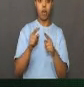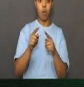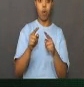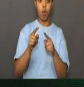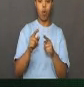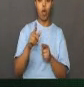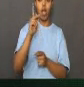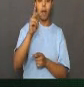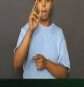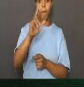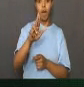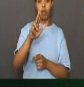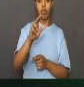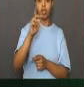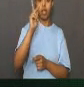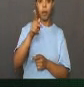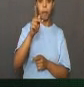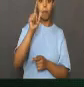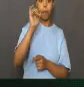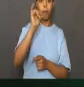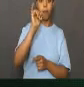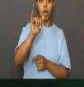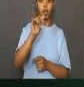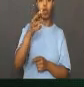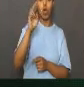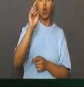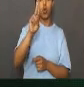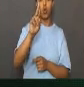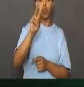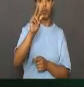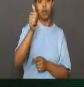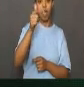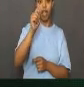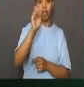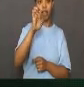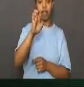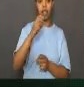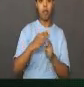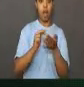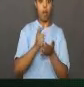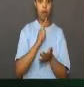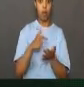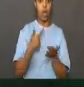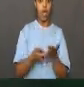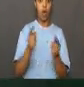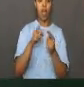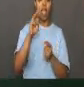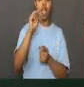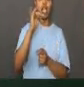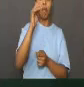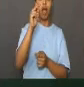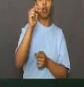called pyruvate. The pyruvate enters mitochondria.